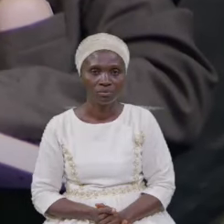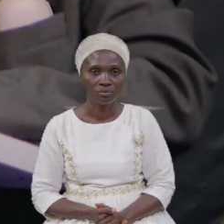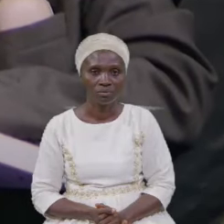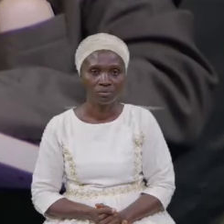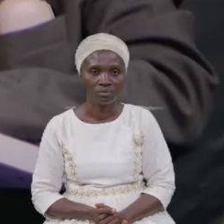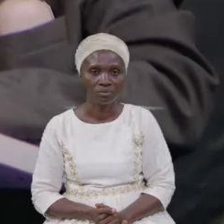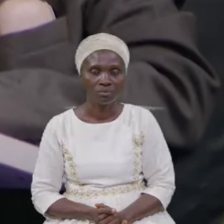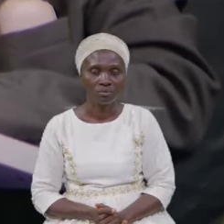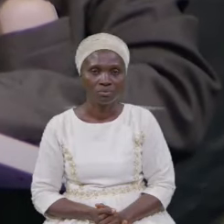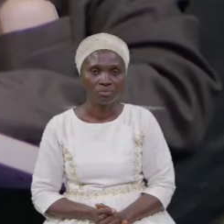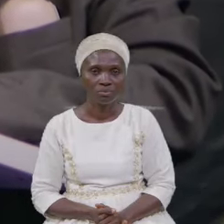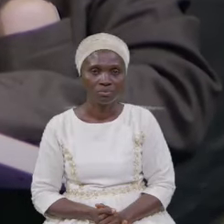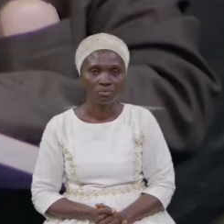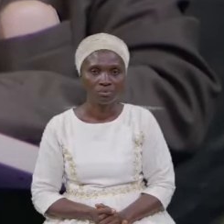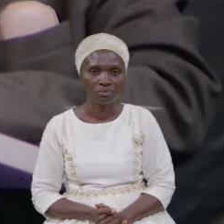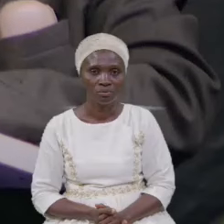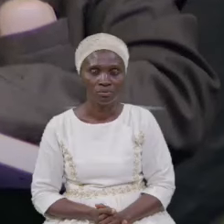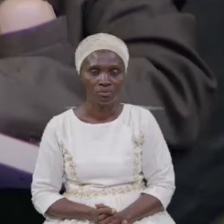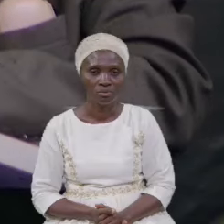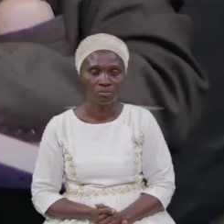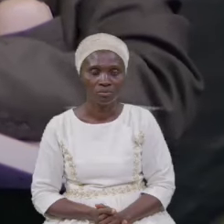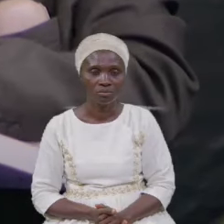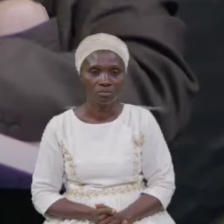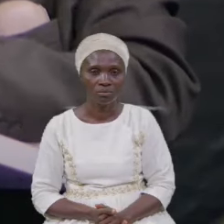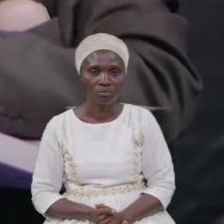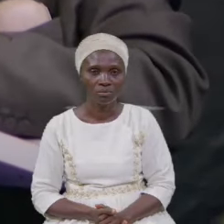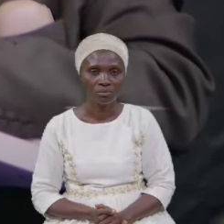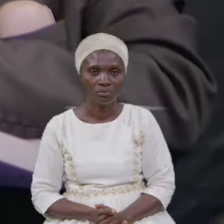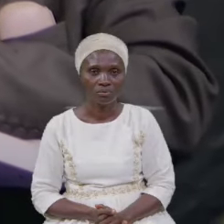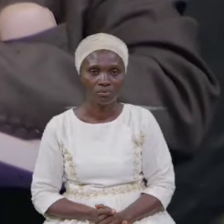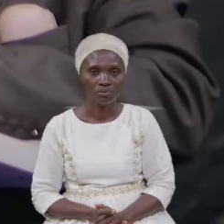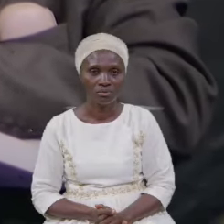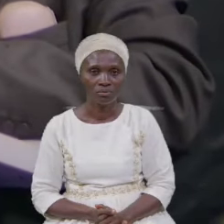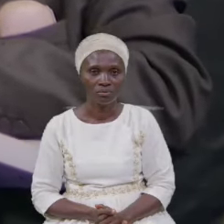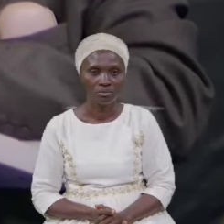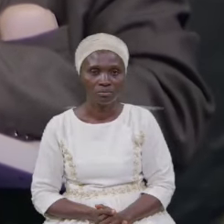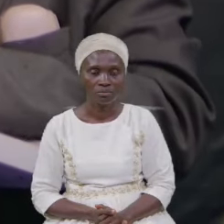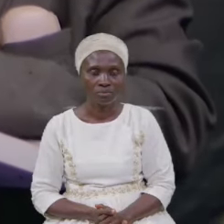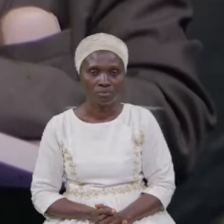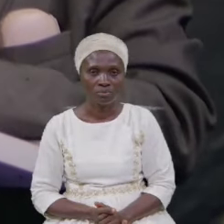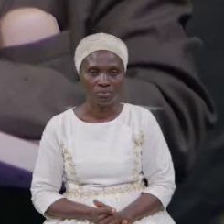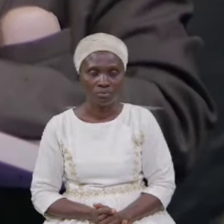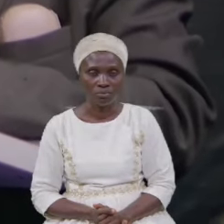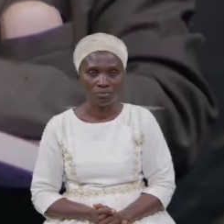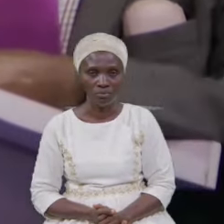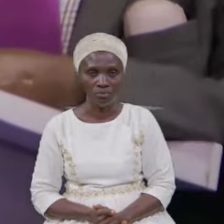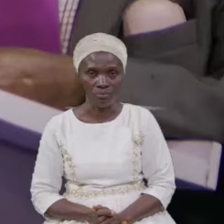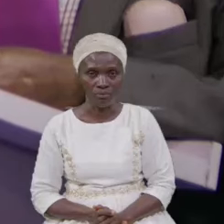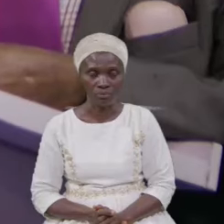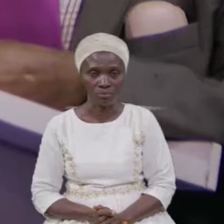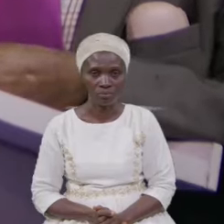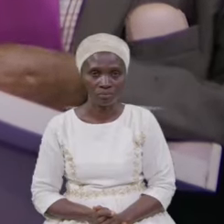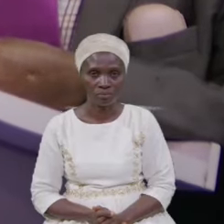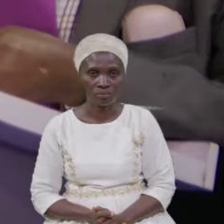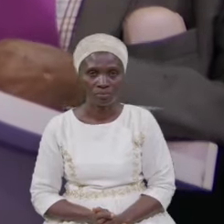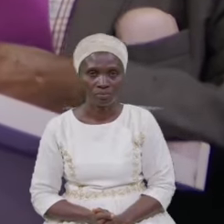you very much, and welcome to the spiritual family of God. You are reconciled, and you